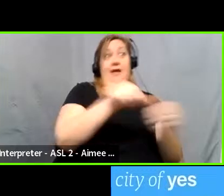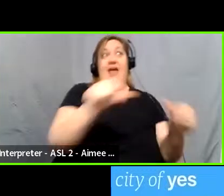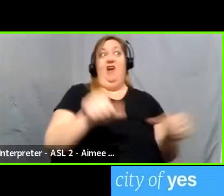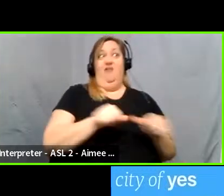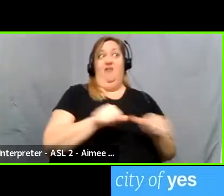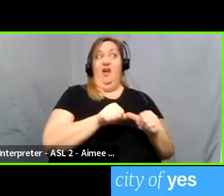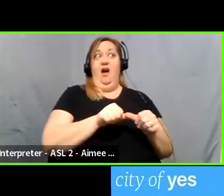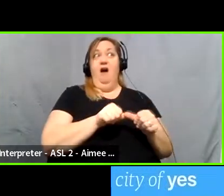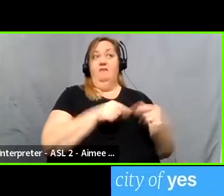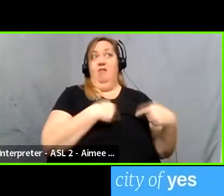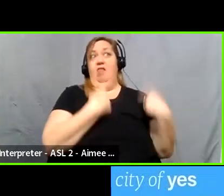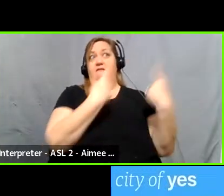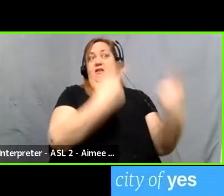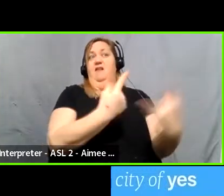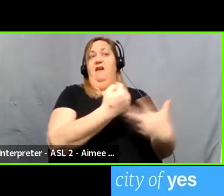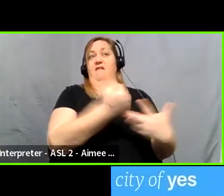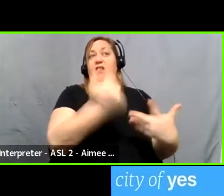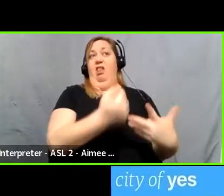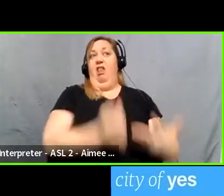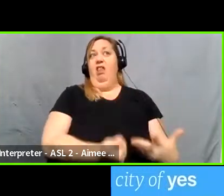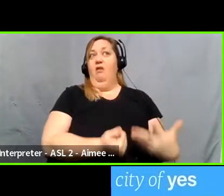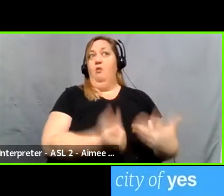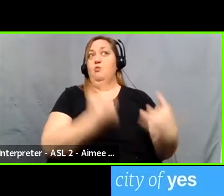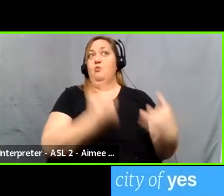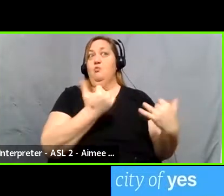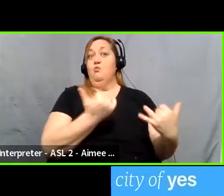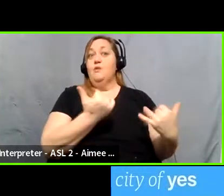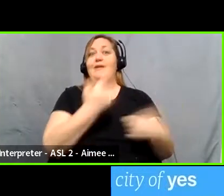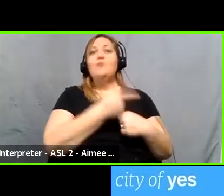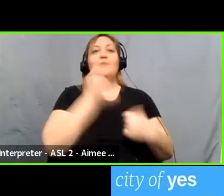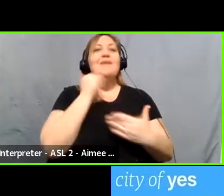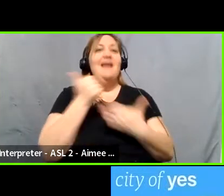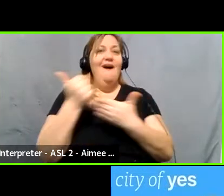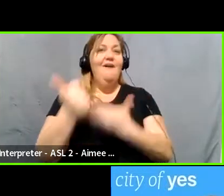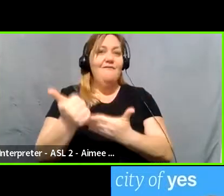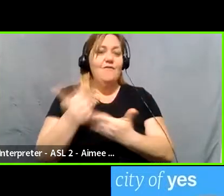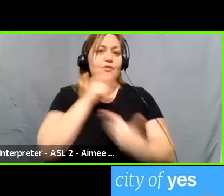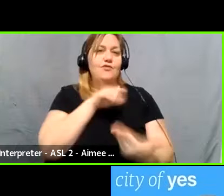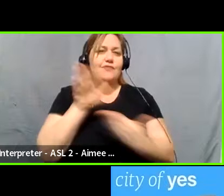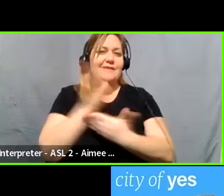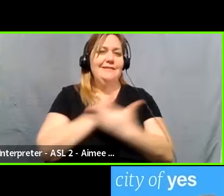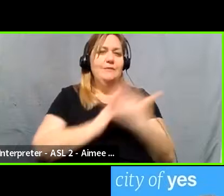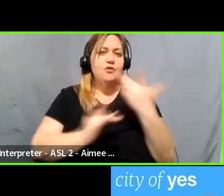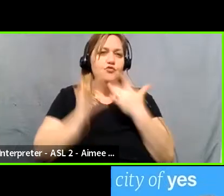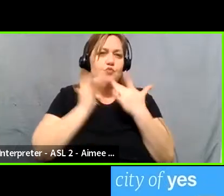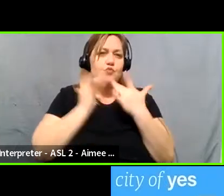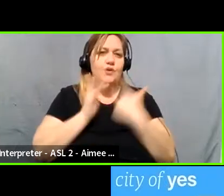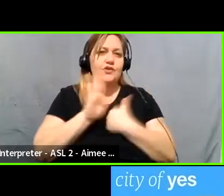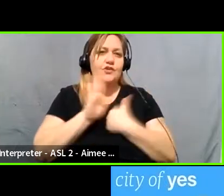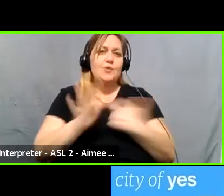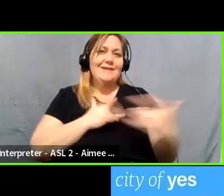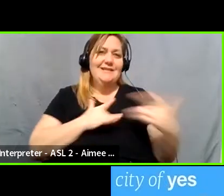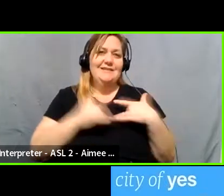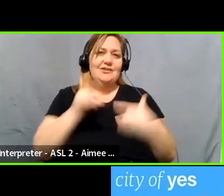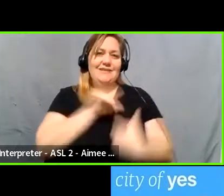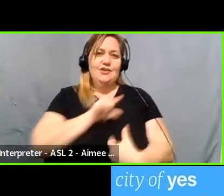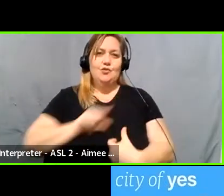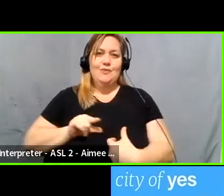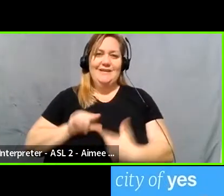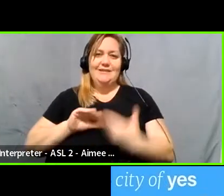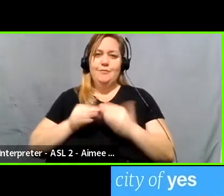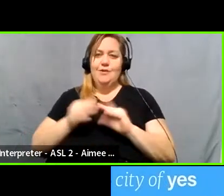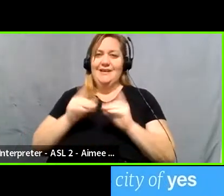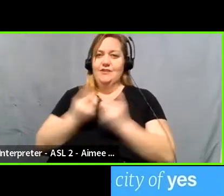it under the status quo in recent decades, will be helpful in addressing some of the concerns that you have down in Queens Community District 14.